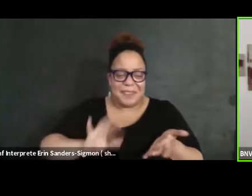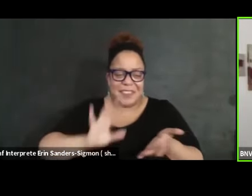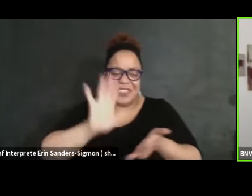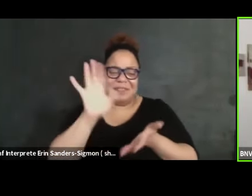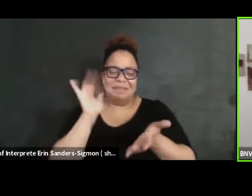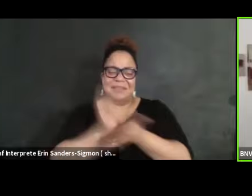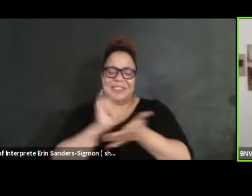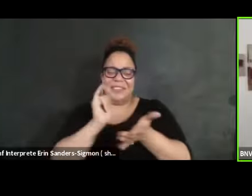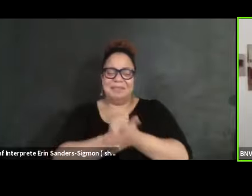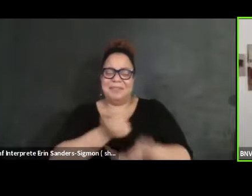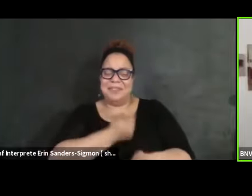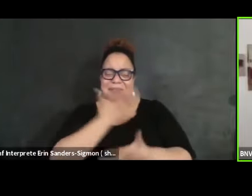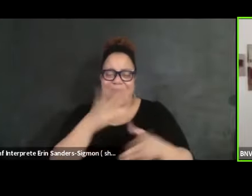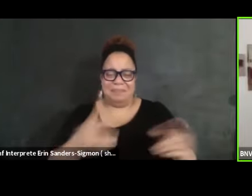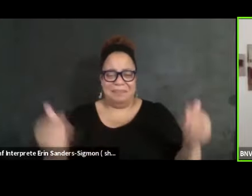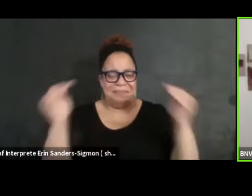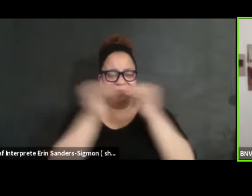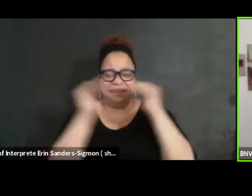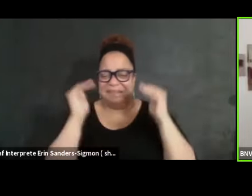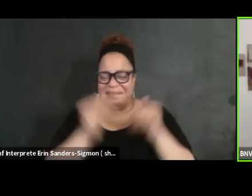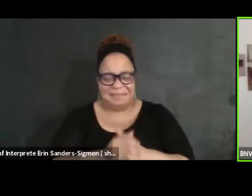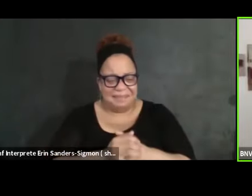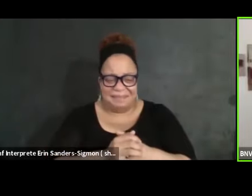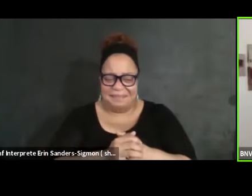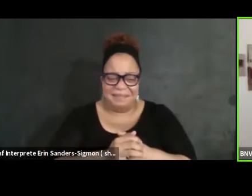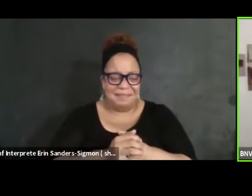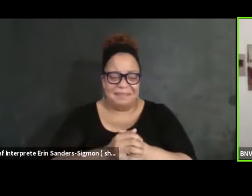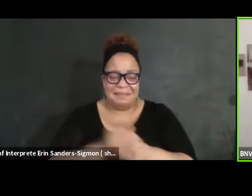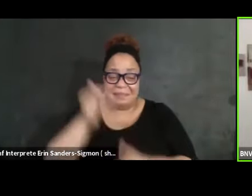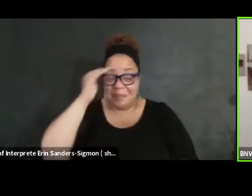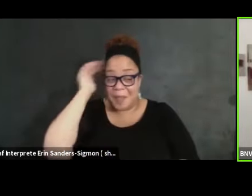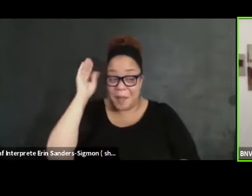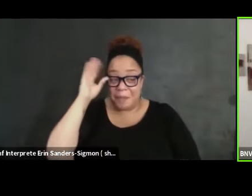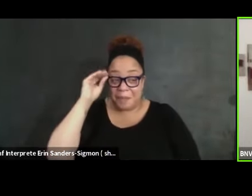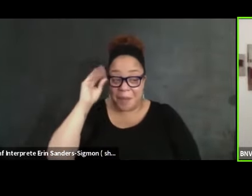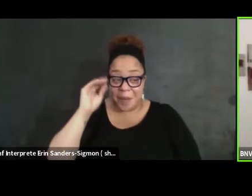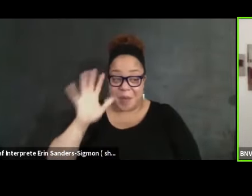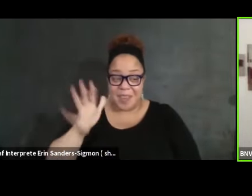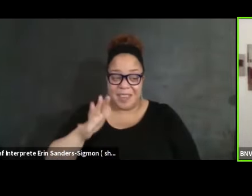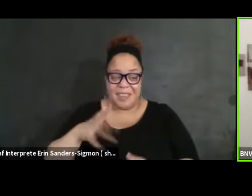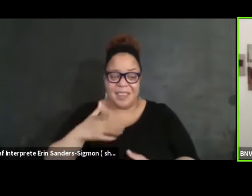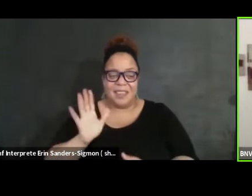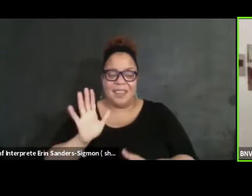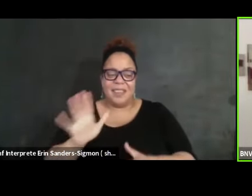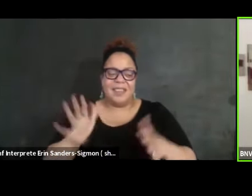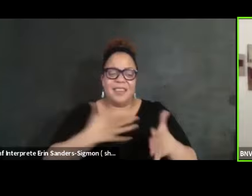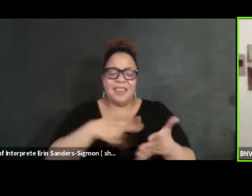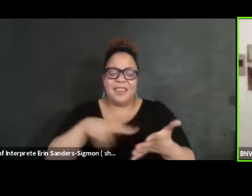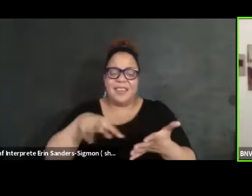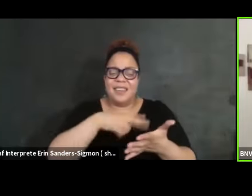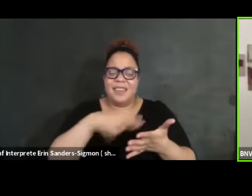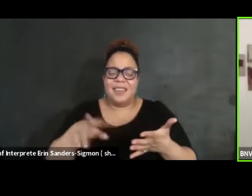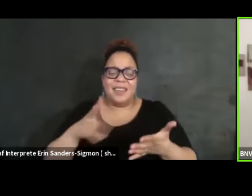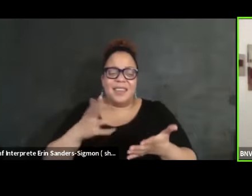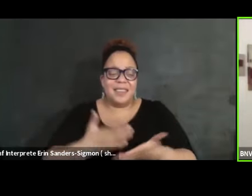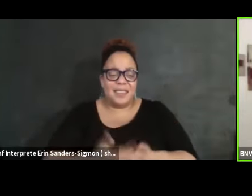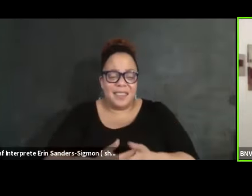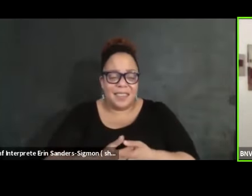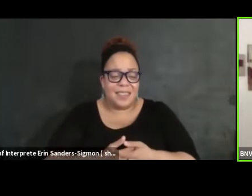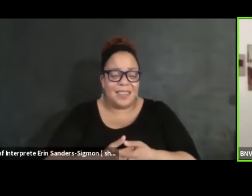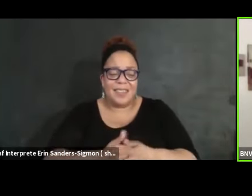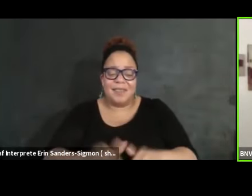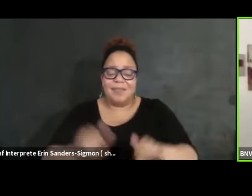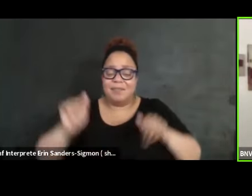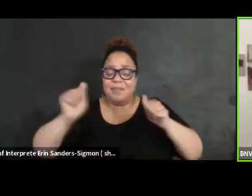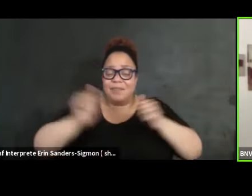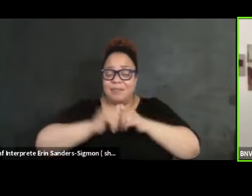See a black boy dance, dancing. Not with the weight of an ocean, but the fluidity of a river. Eyes